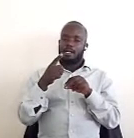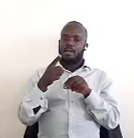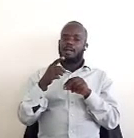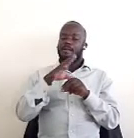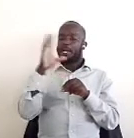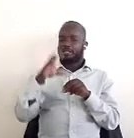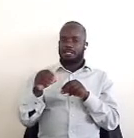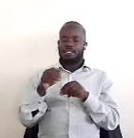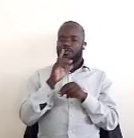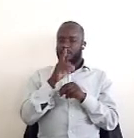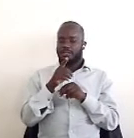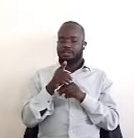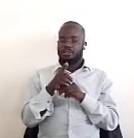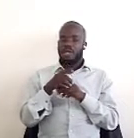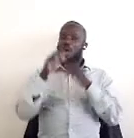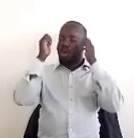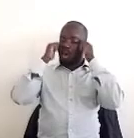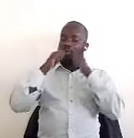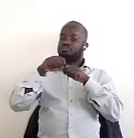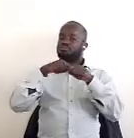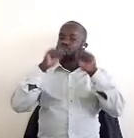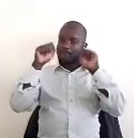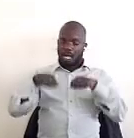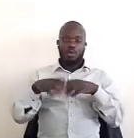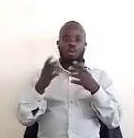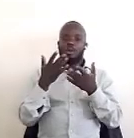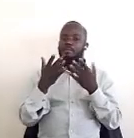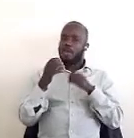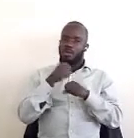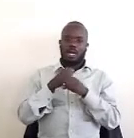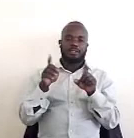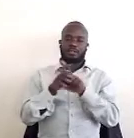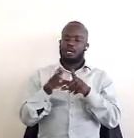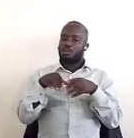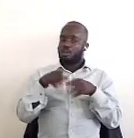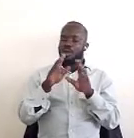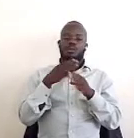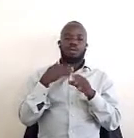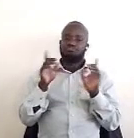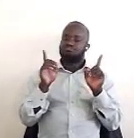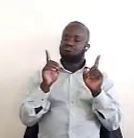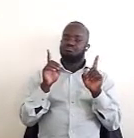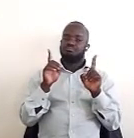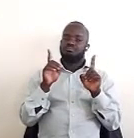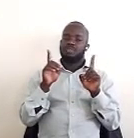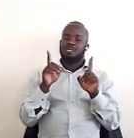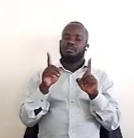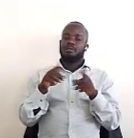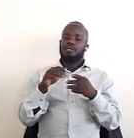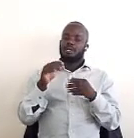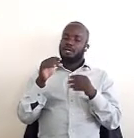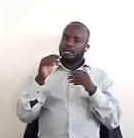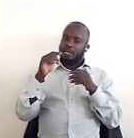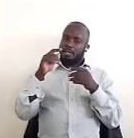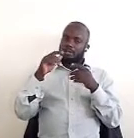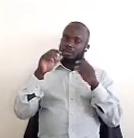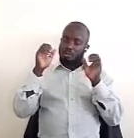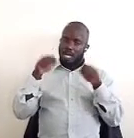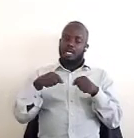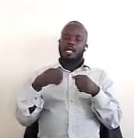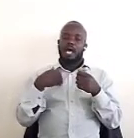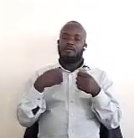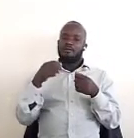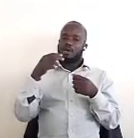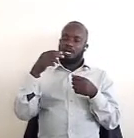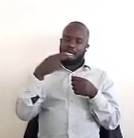no 100% assurance. Condoms can tear or may not work as intended. A monogamous sexual relationship